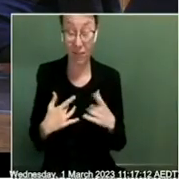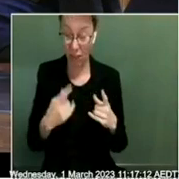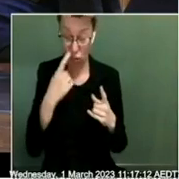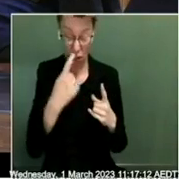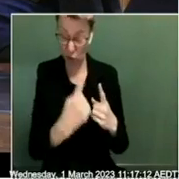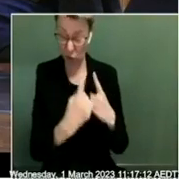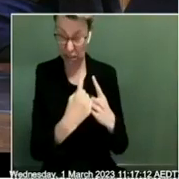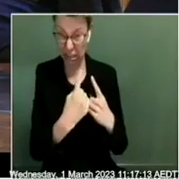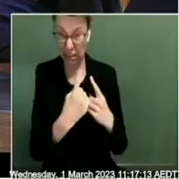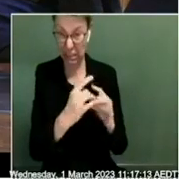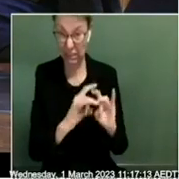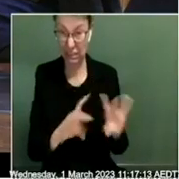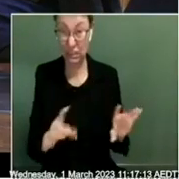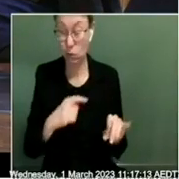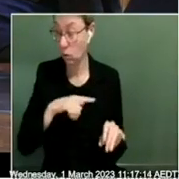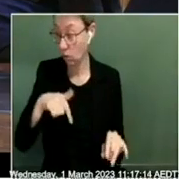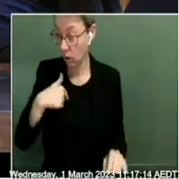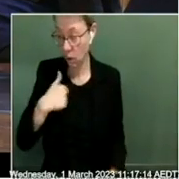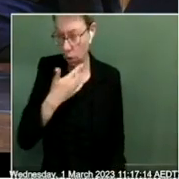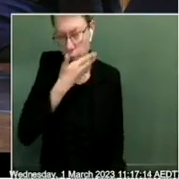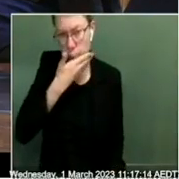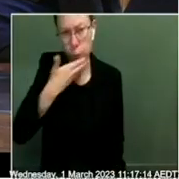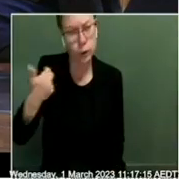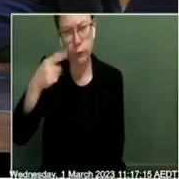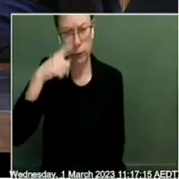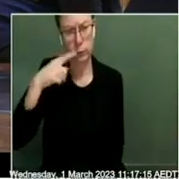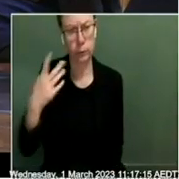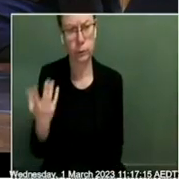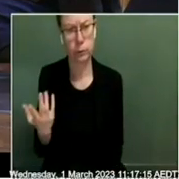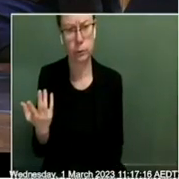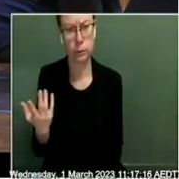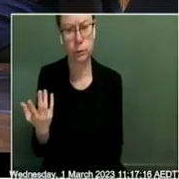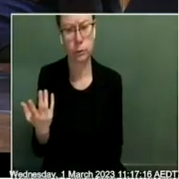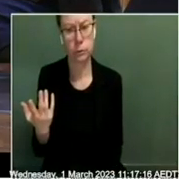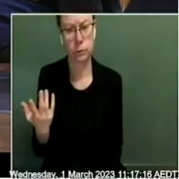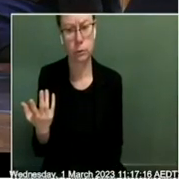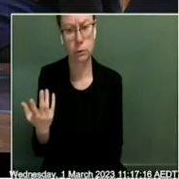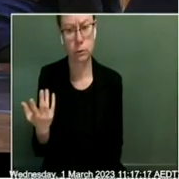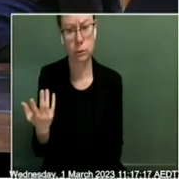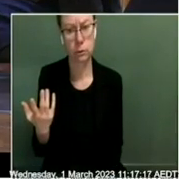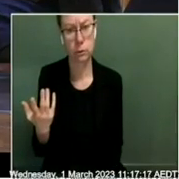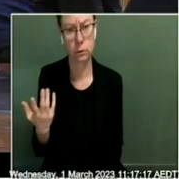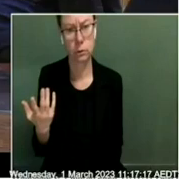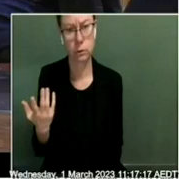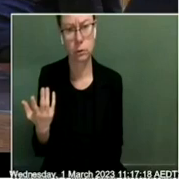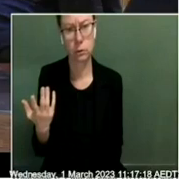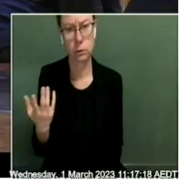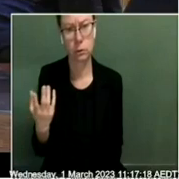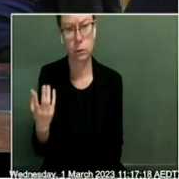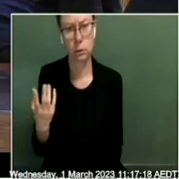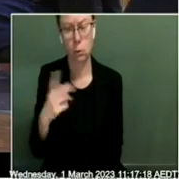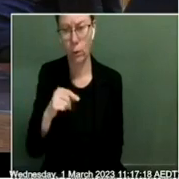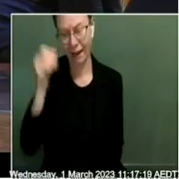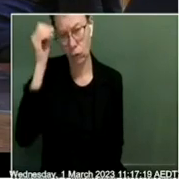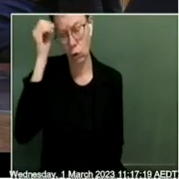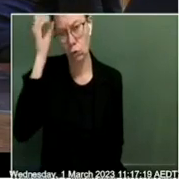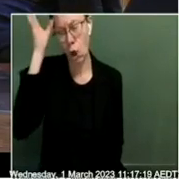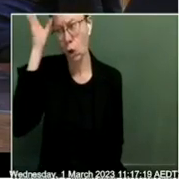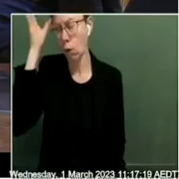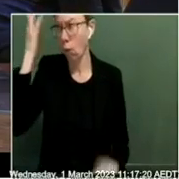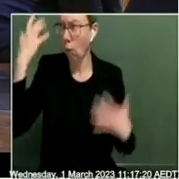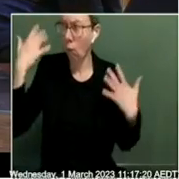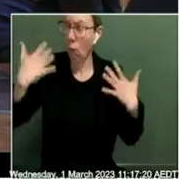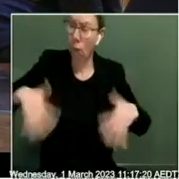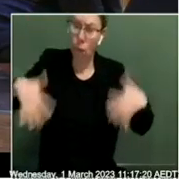beautiful people. We have such amazing, superior knowledge. This country was beautiful and we